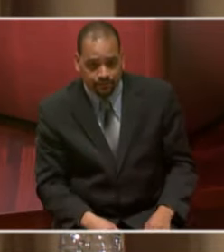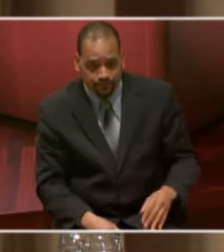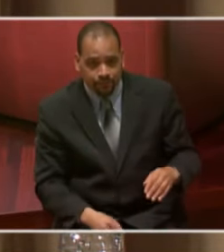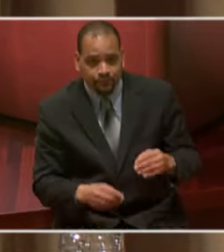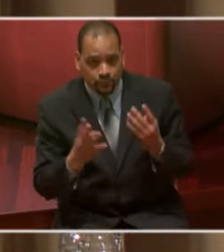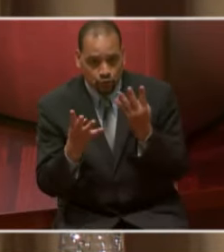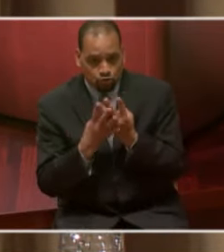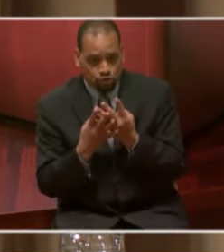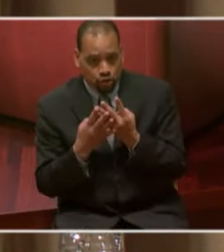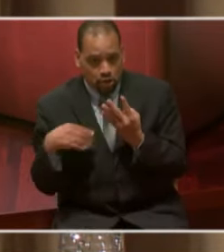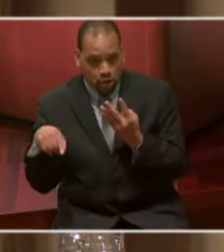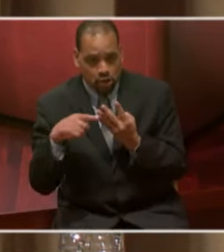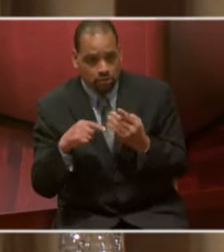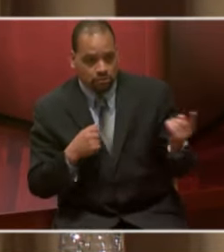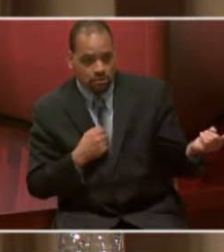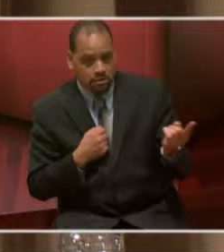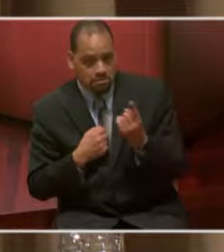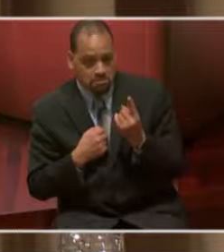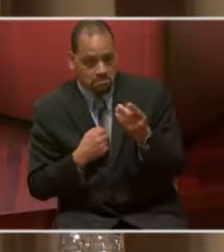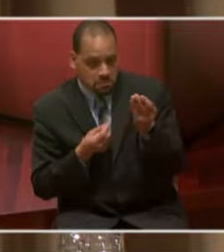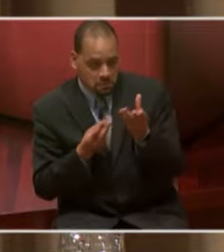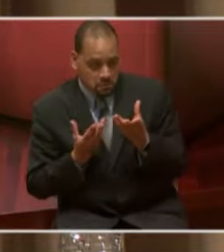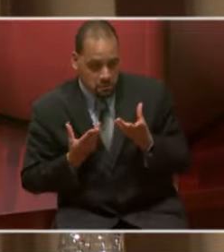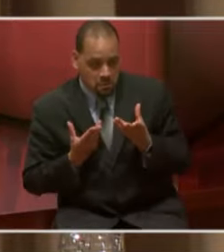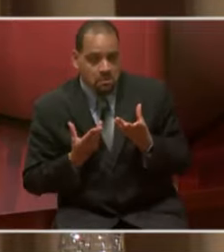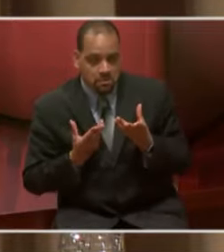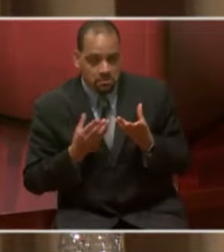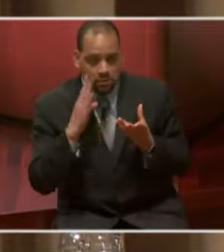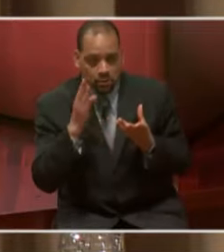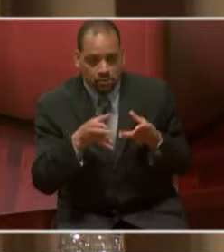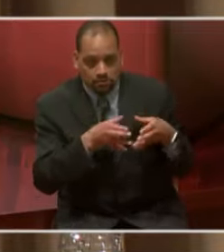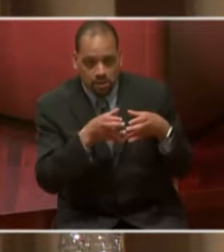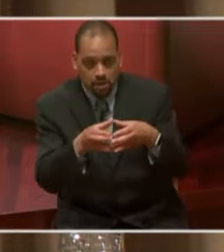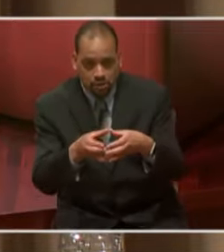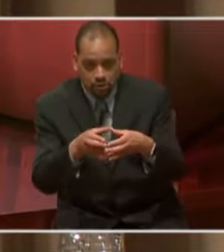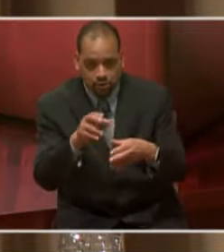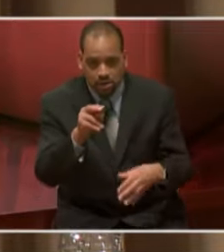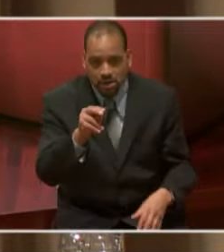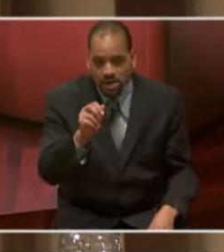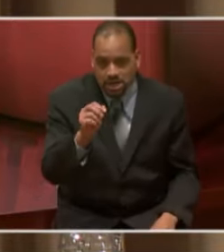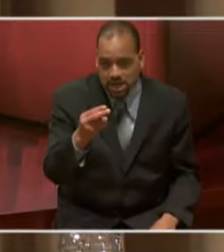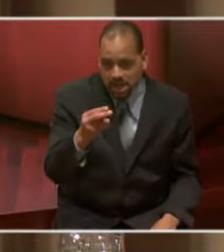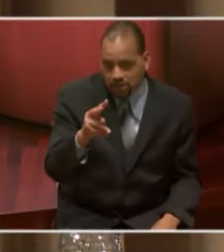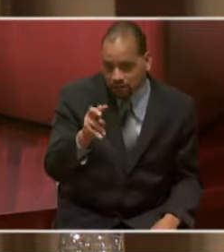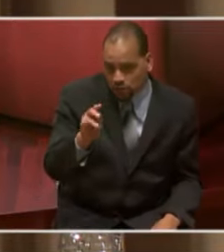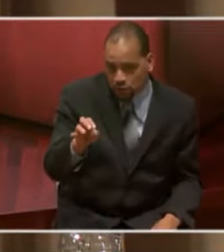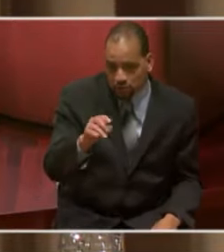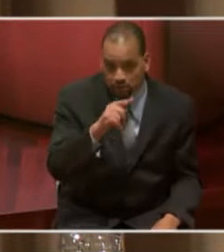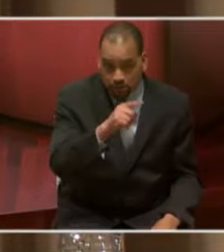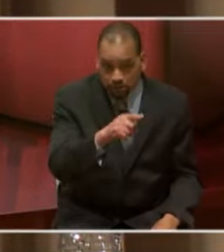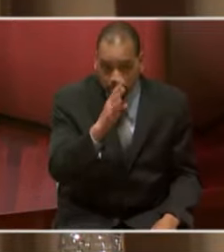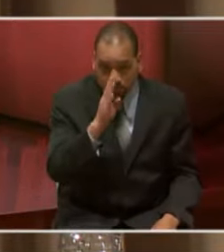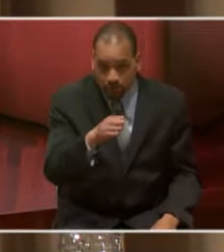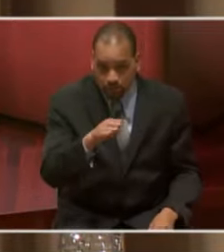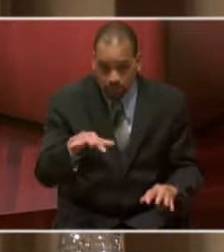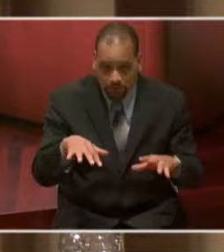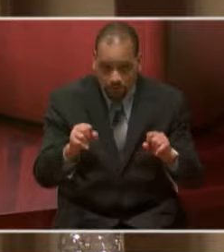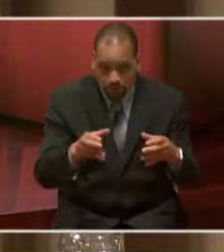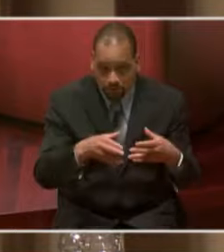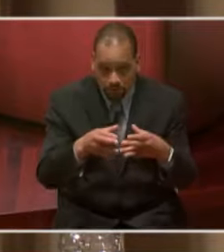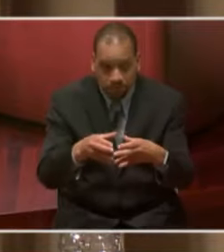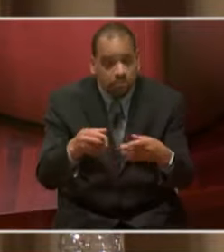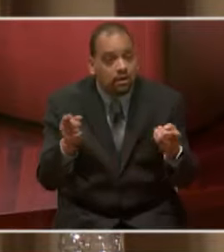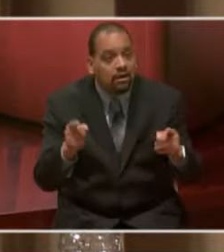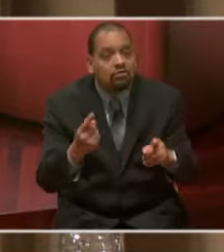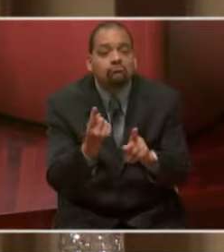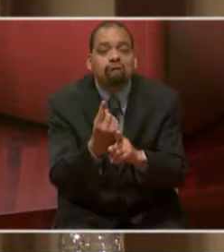And his wife heard us knocking again and knocking. She came and said to her husband, baby, please let them